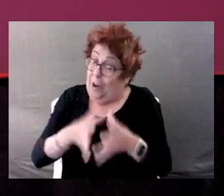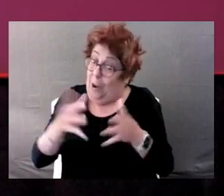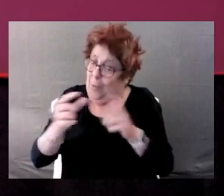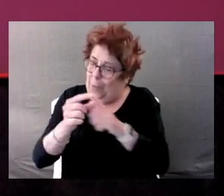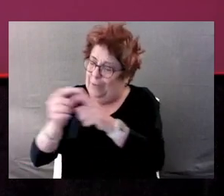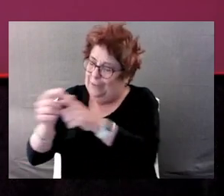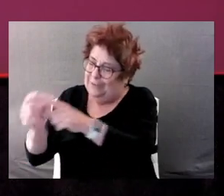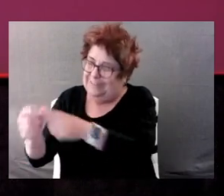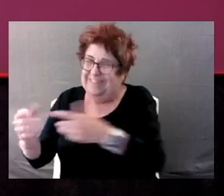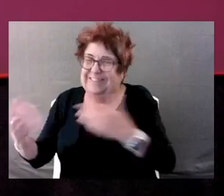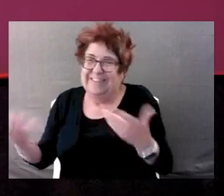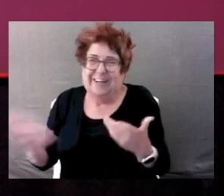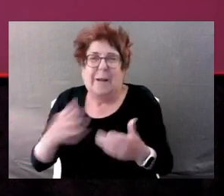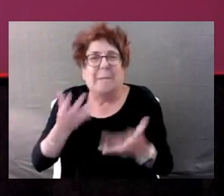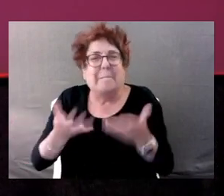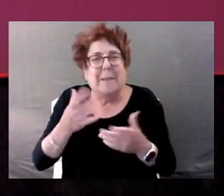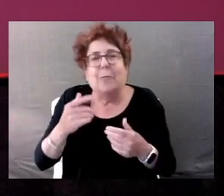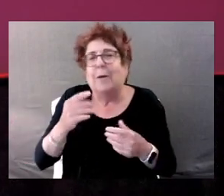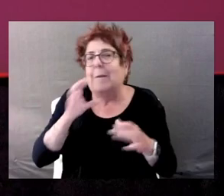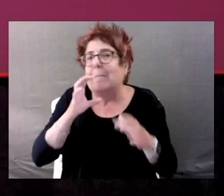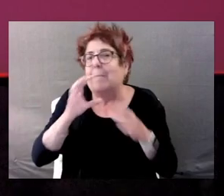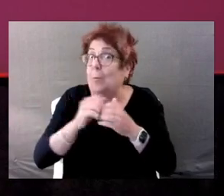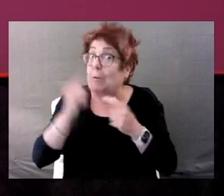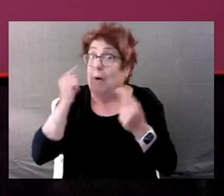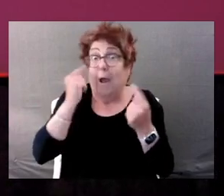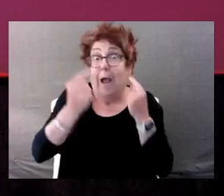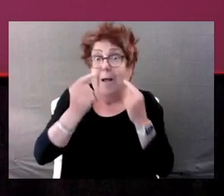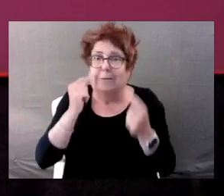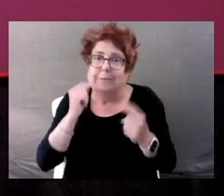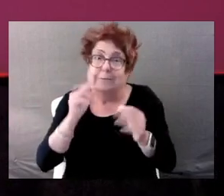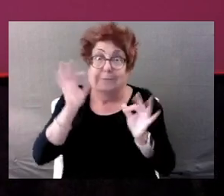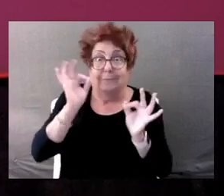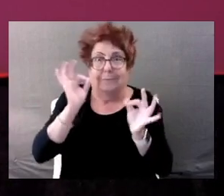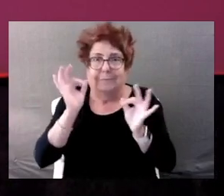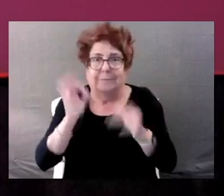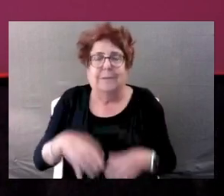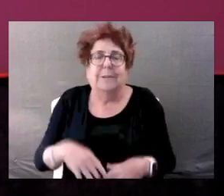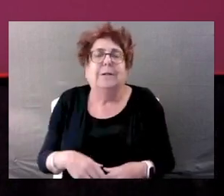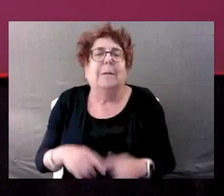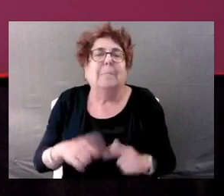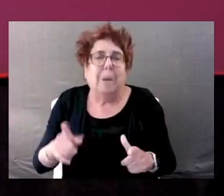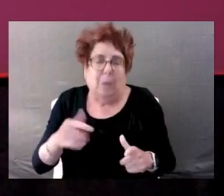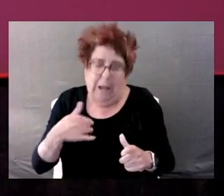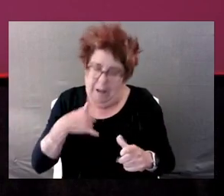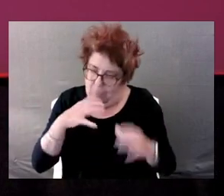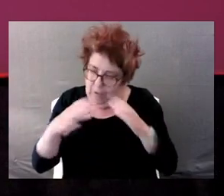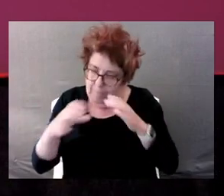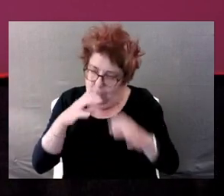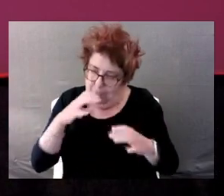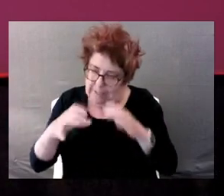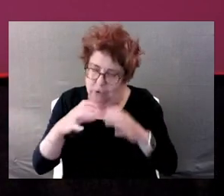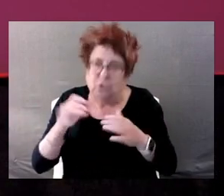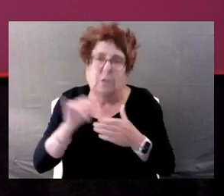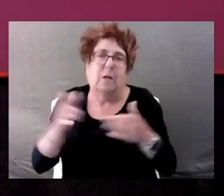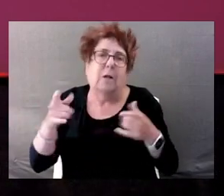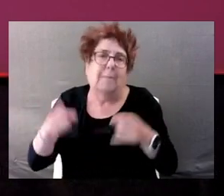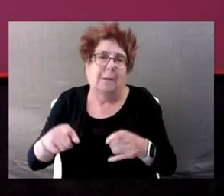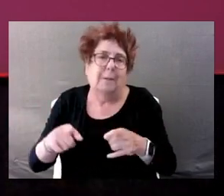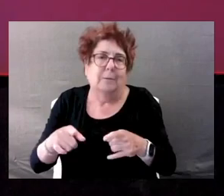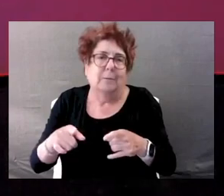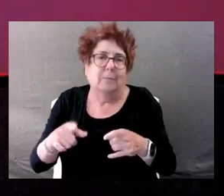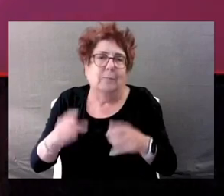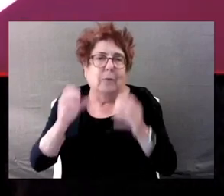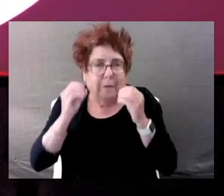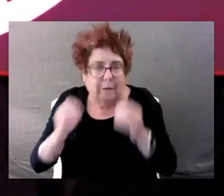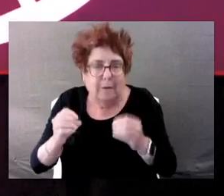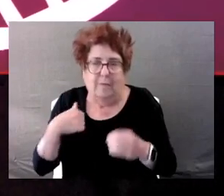have communicated with our eyes or what have you, but there was some communications that happened. None of us have ever